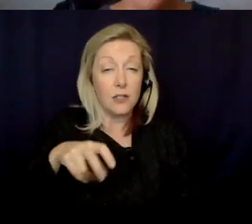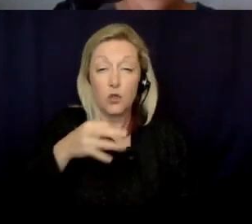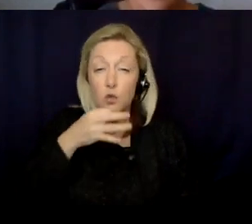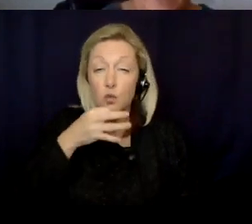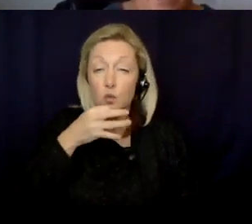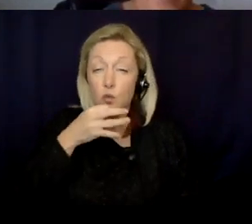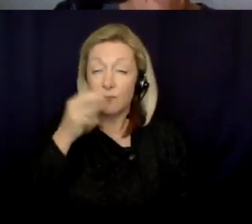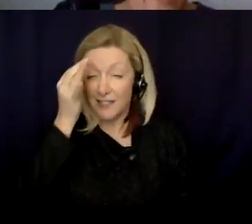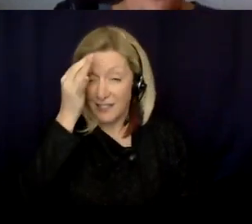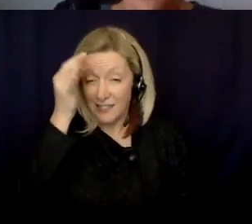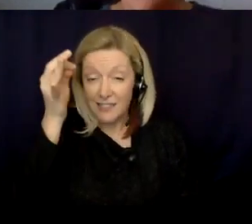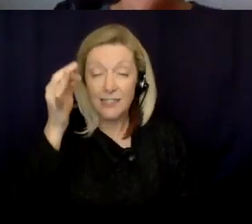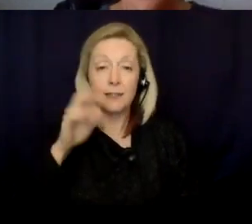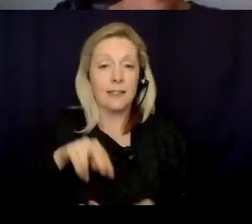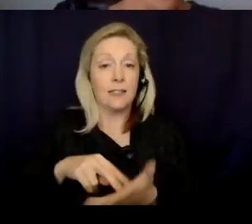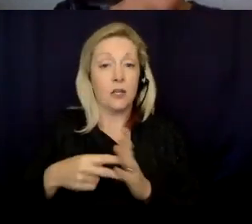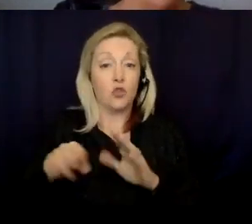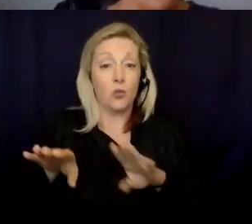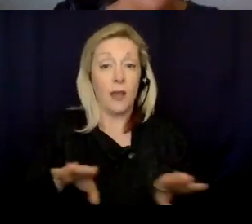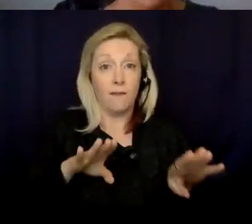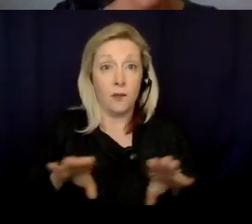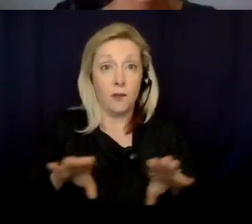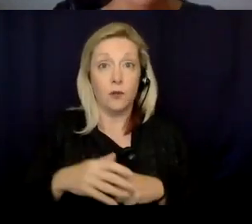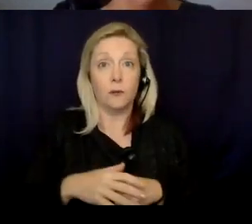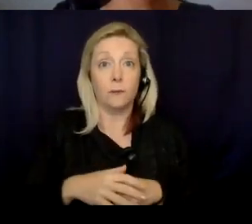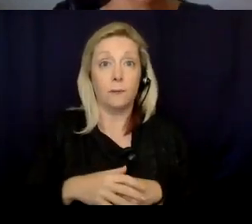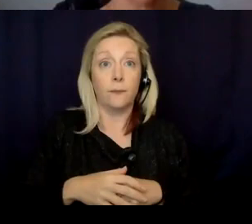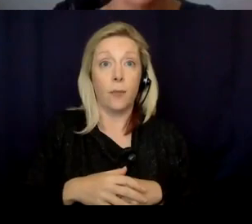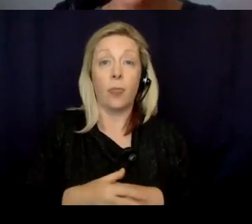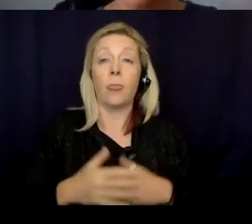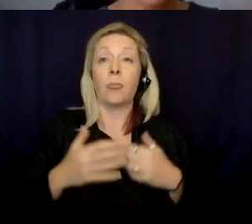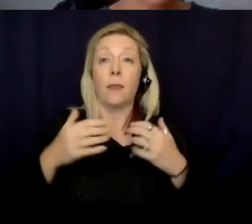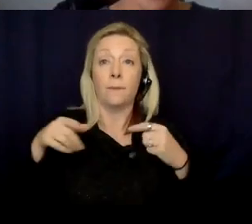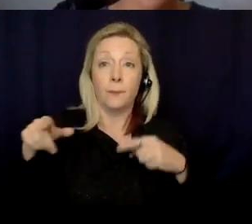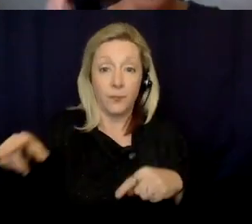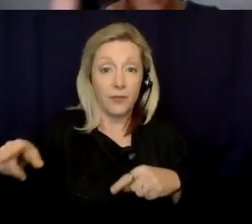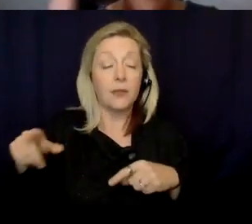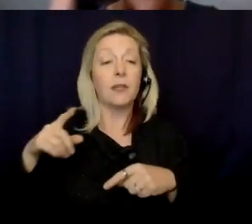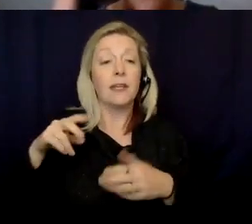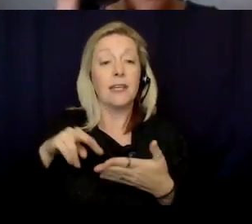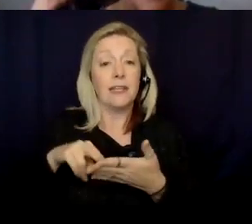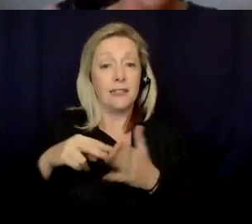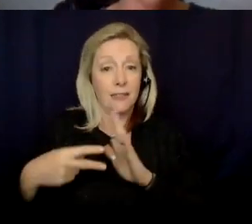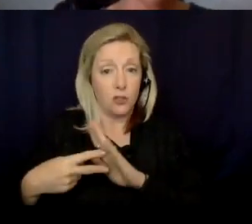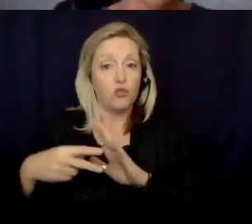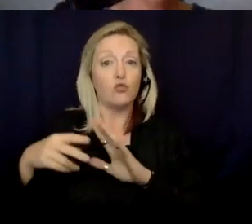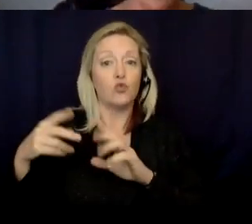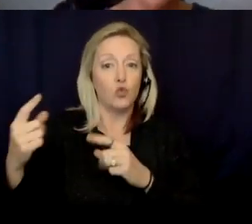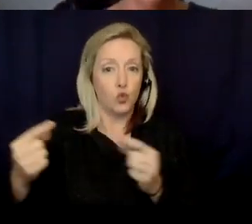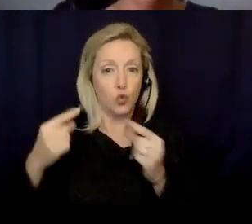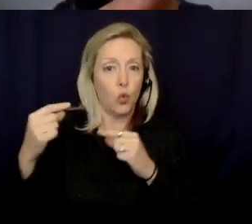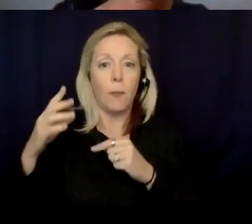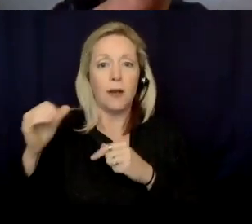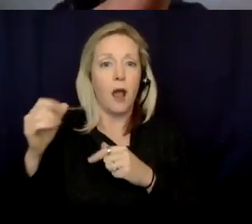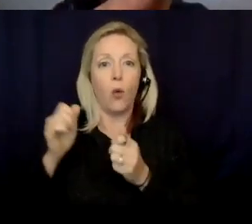And this is, in this stage, is deliberately engaging in behavior, but it's not with that mental plan for